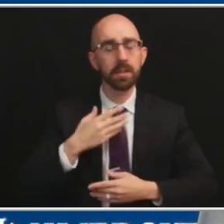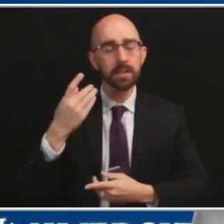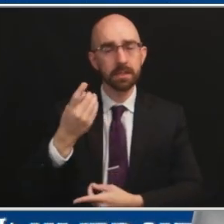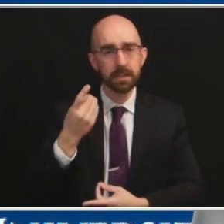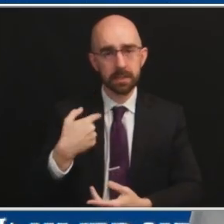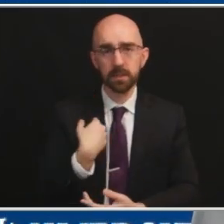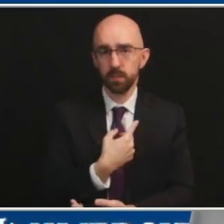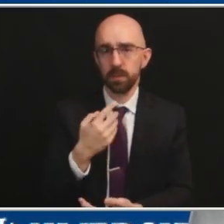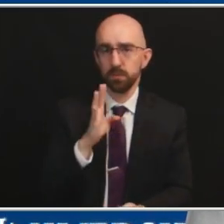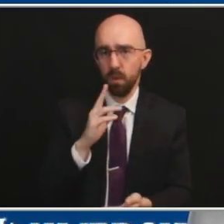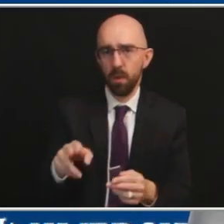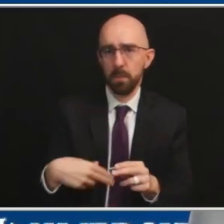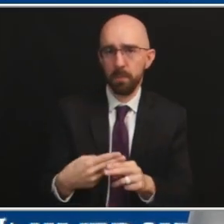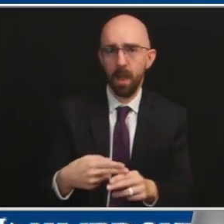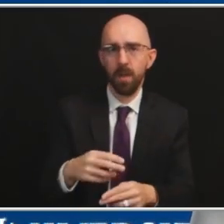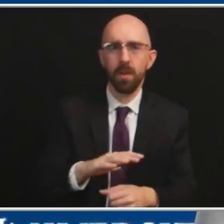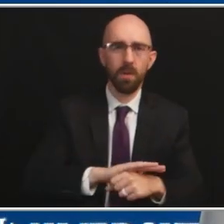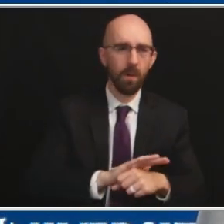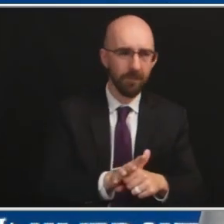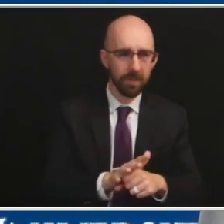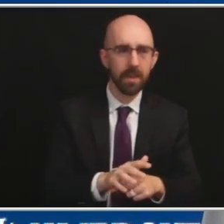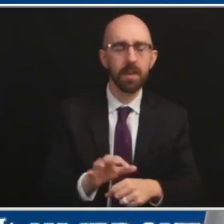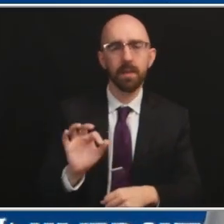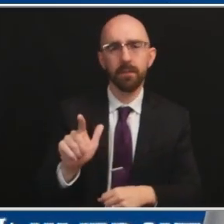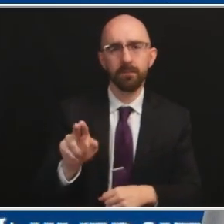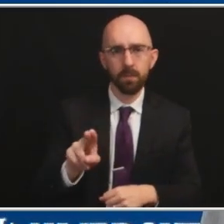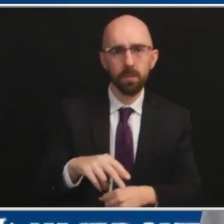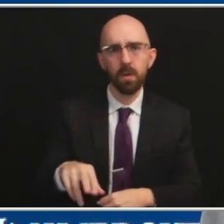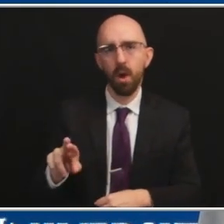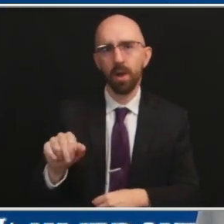about, COVID, influenza, and RSV, are